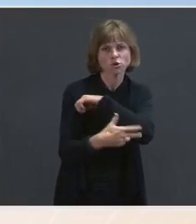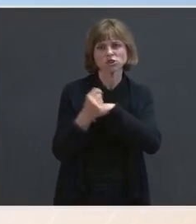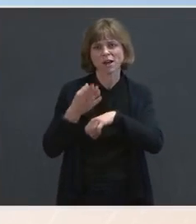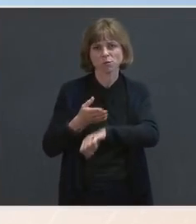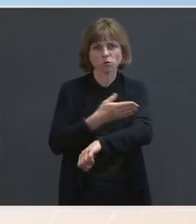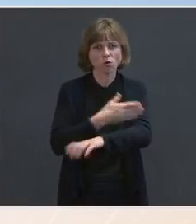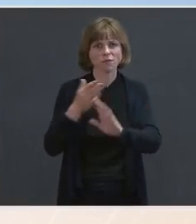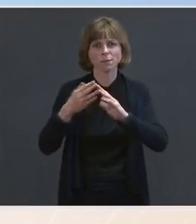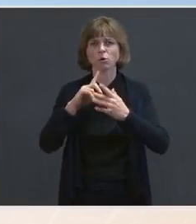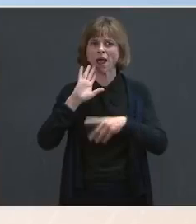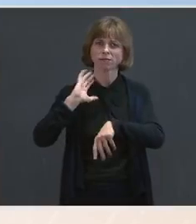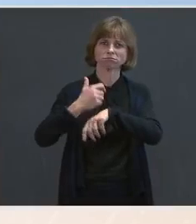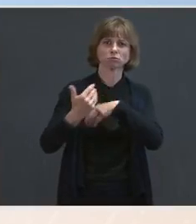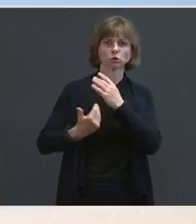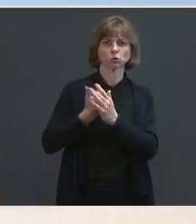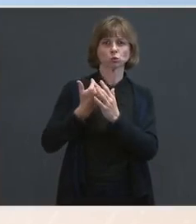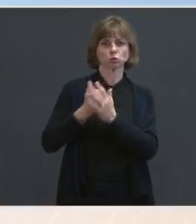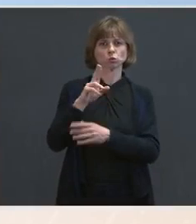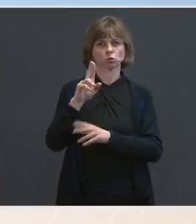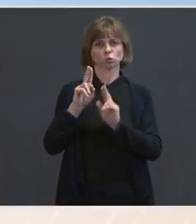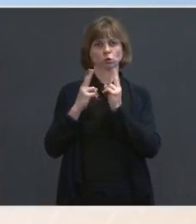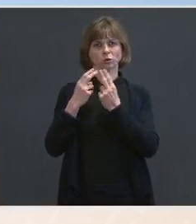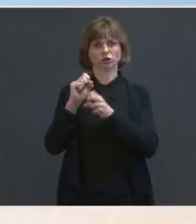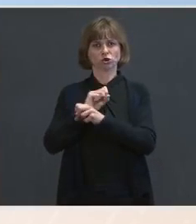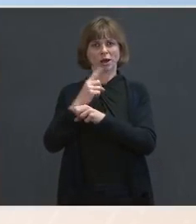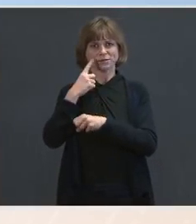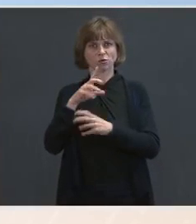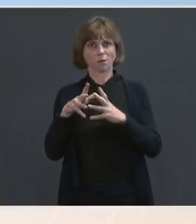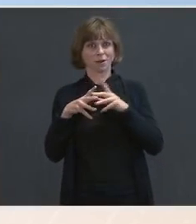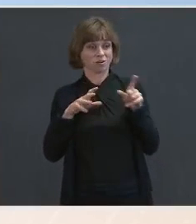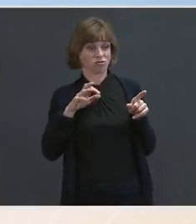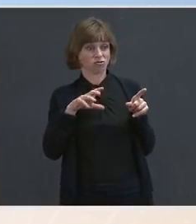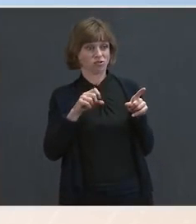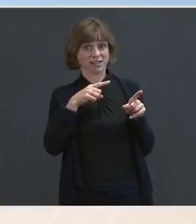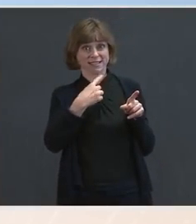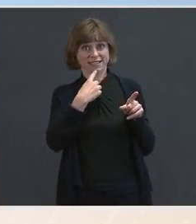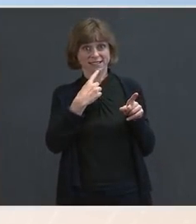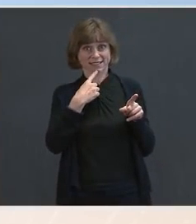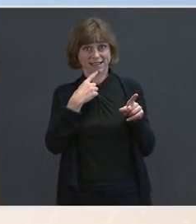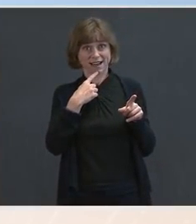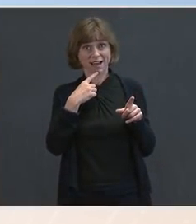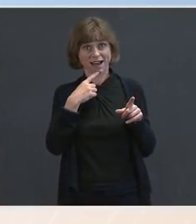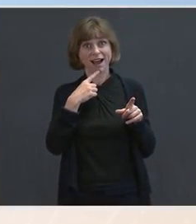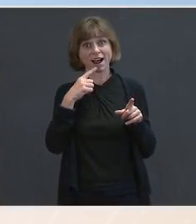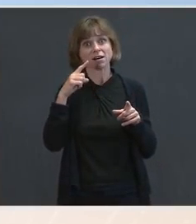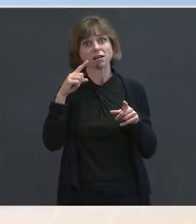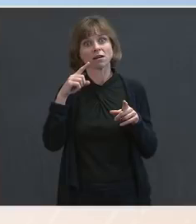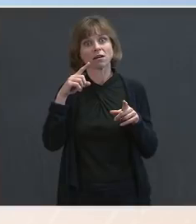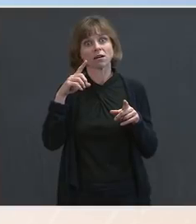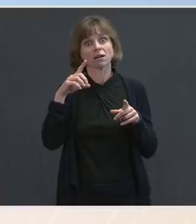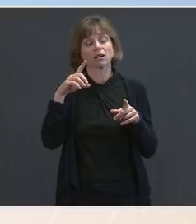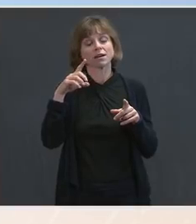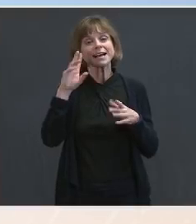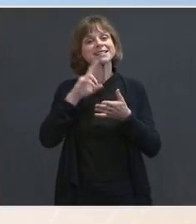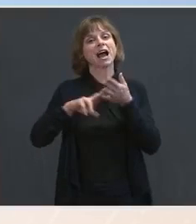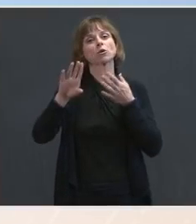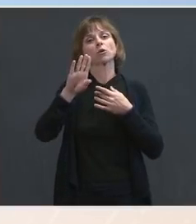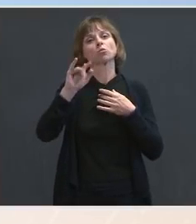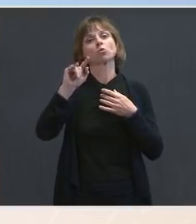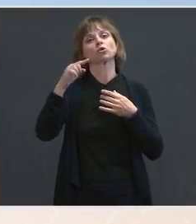good union jobs for Americans. Chris also tells me he'll get Secretary Buttigieg here to talk to all of you, so we're relying on him for